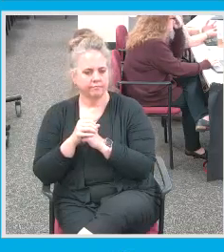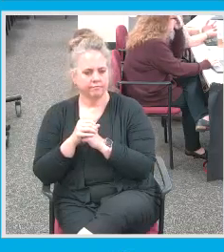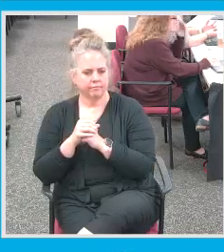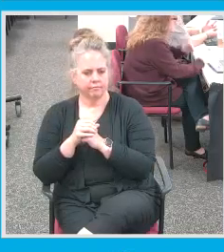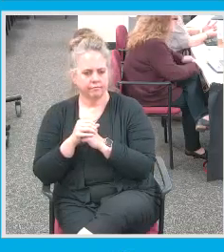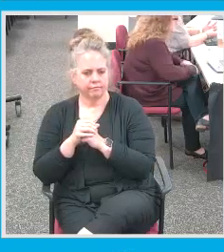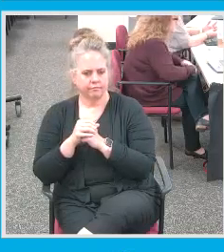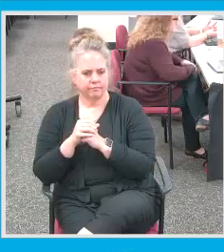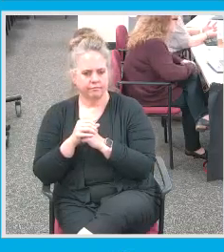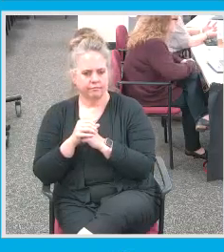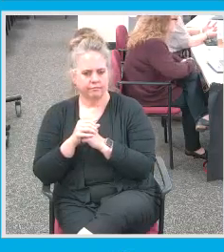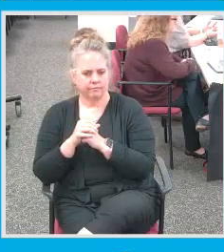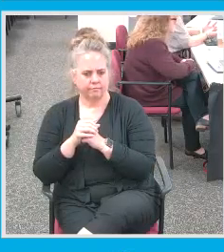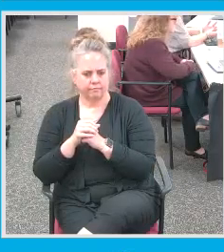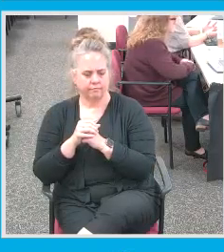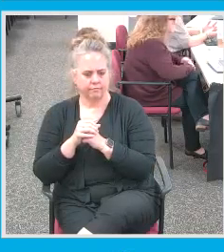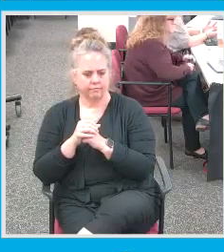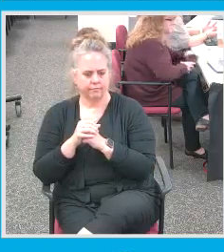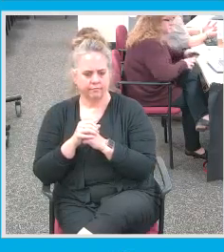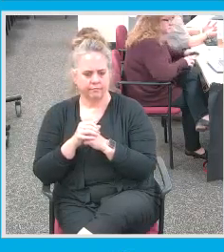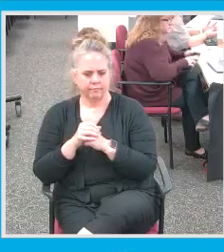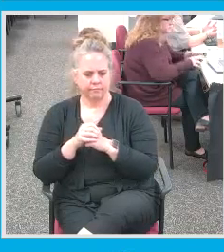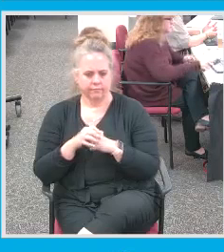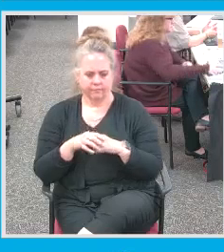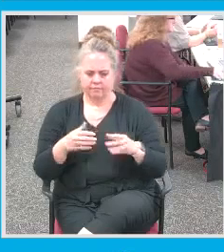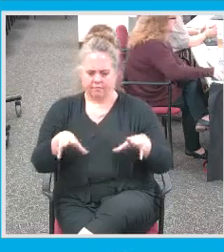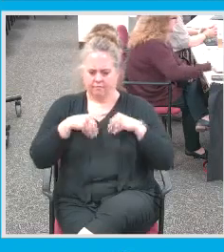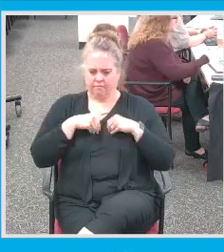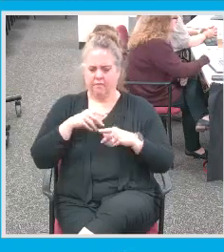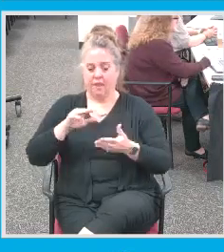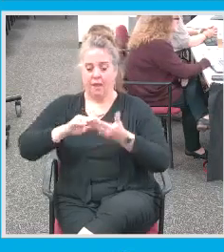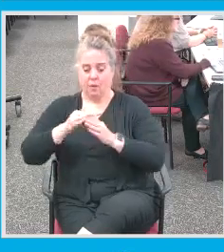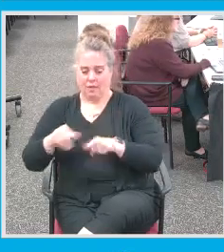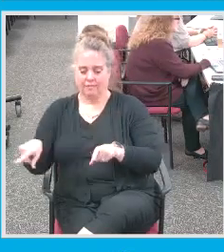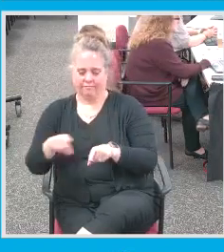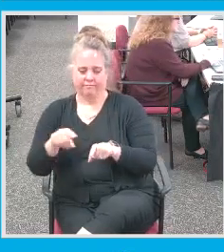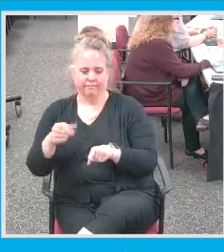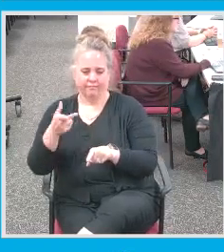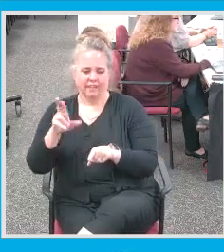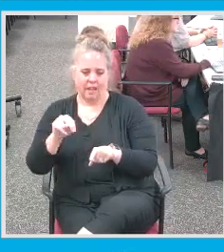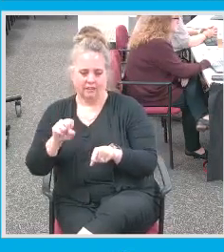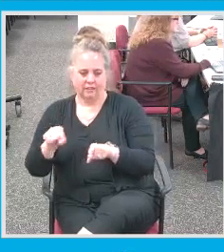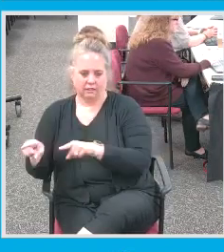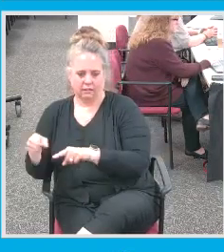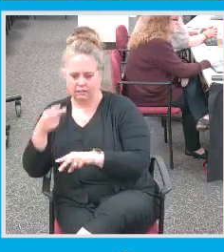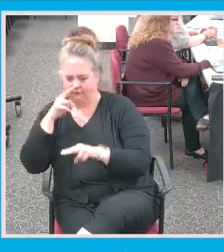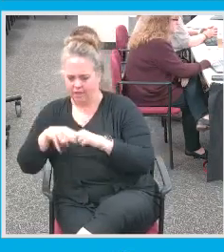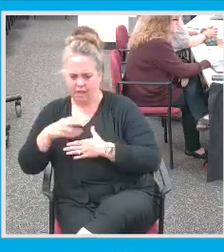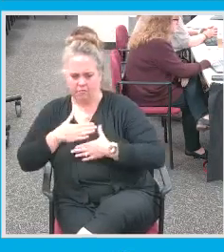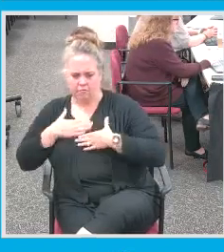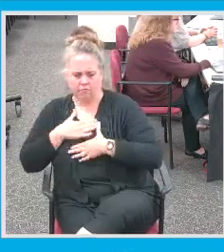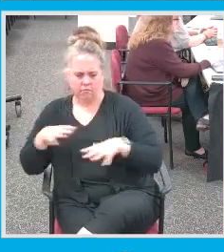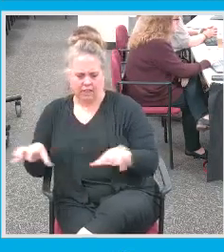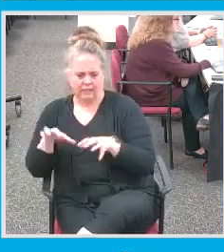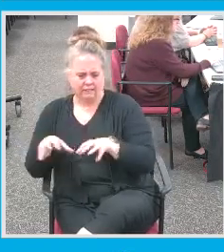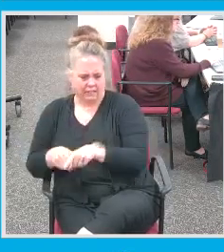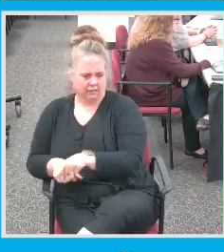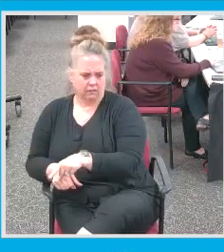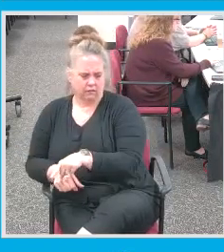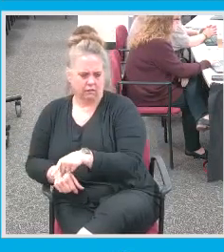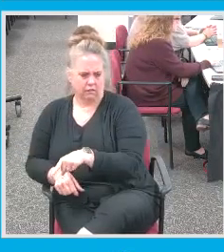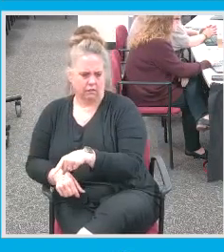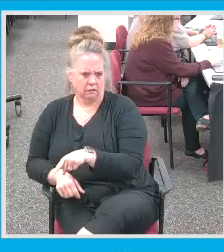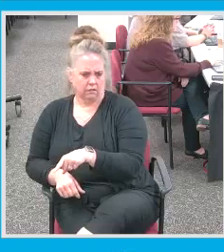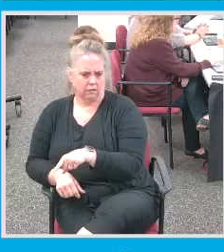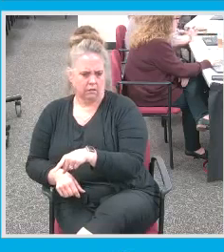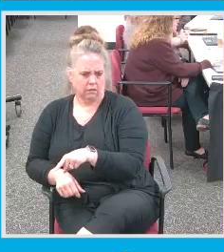firearm-friendly community, and that's great. There are a lot of really fun recreational activities that are done with firearms.